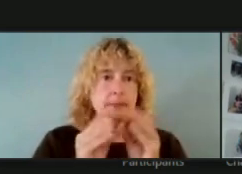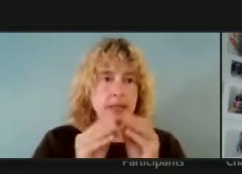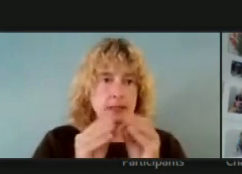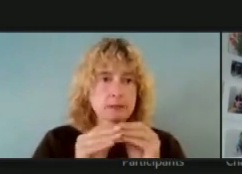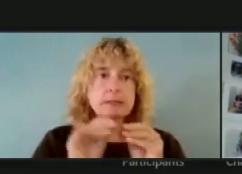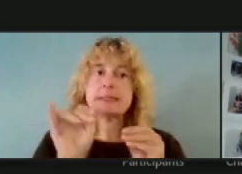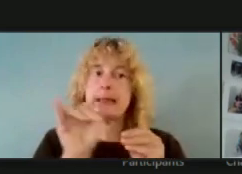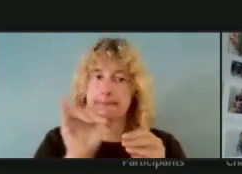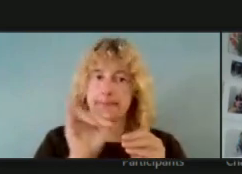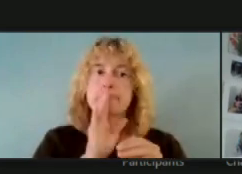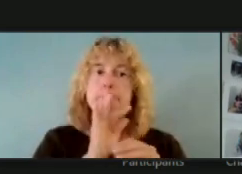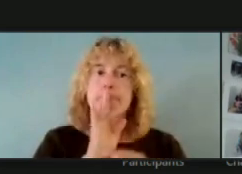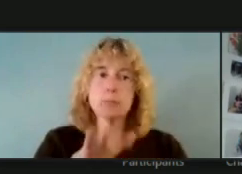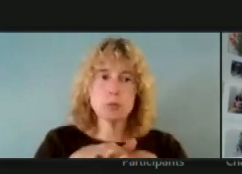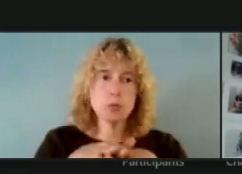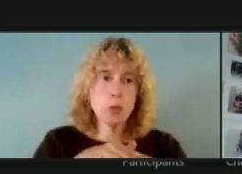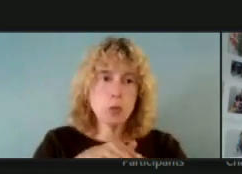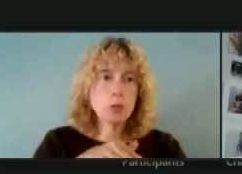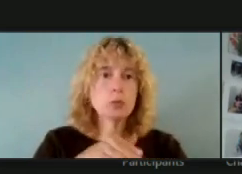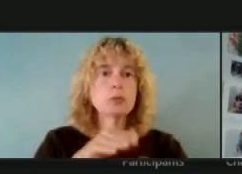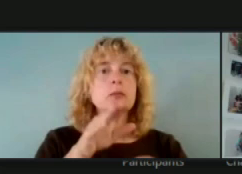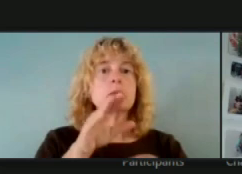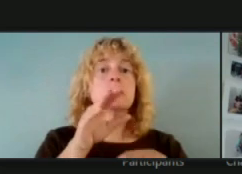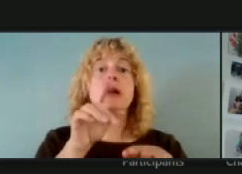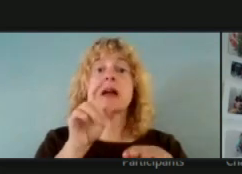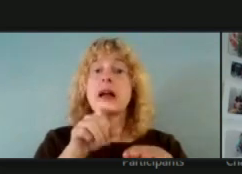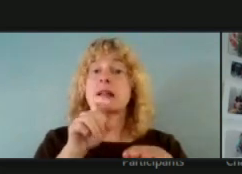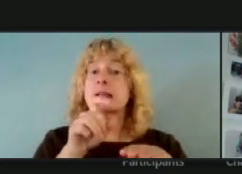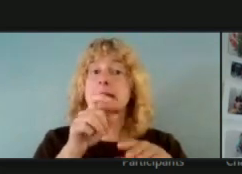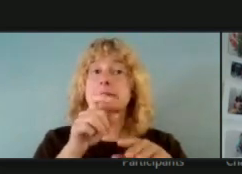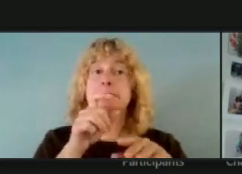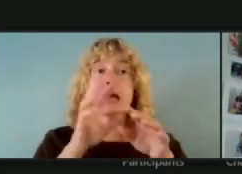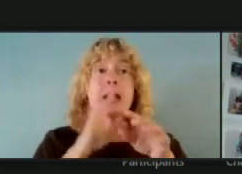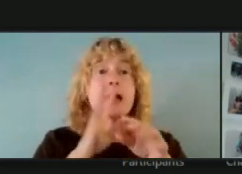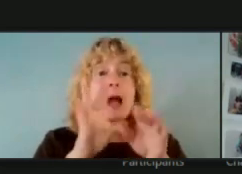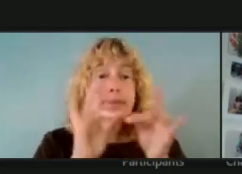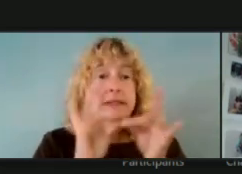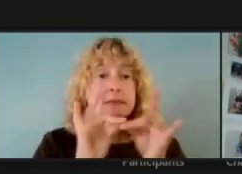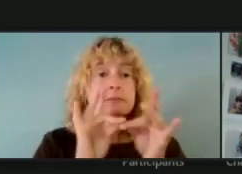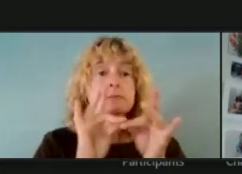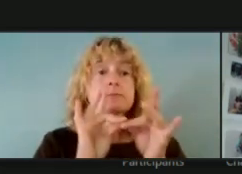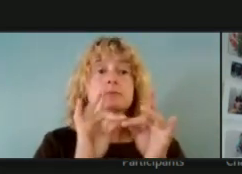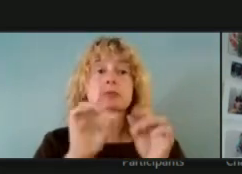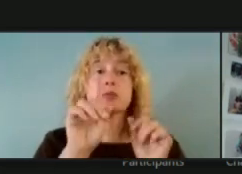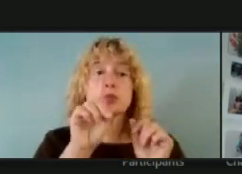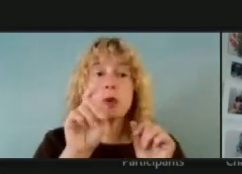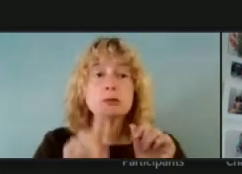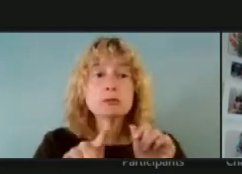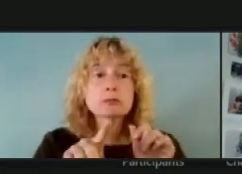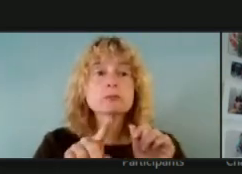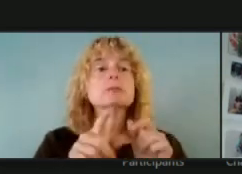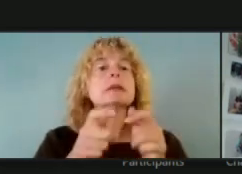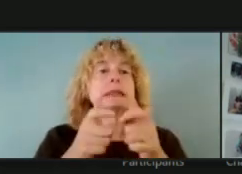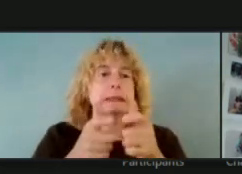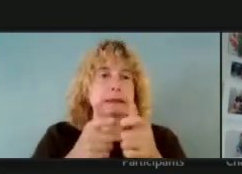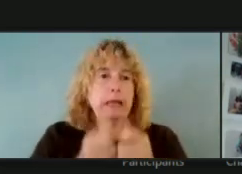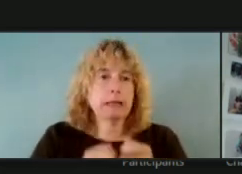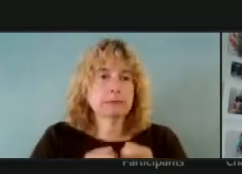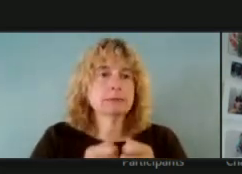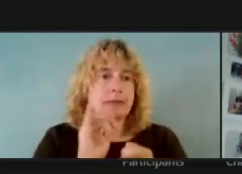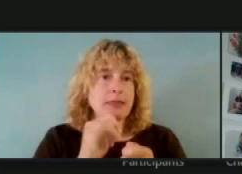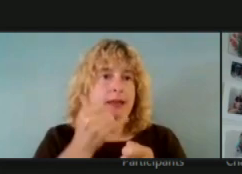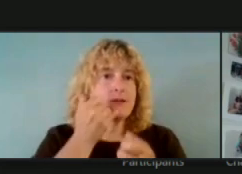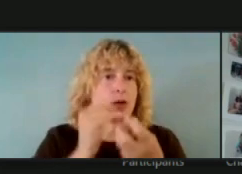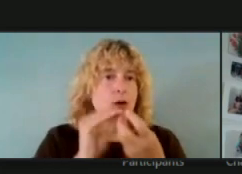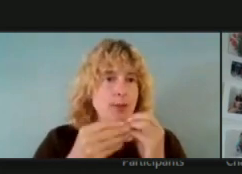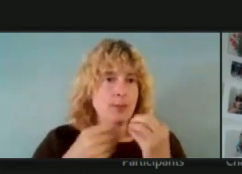to text your comments or questions onto Facebook or in the numbers that I just gave. And